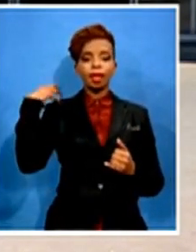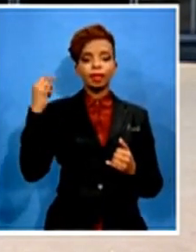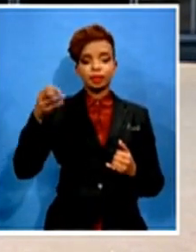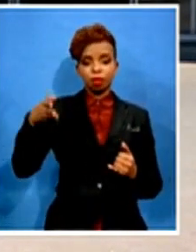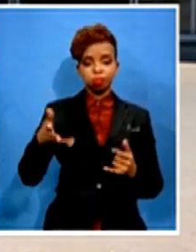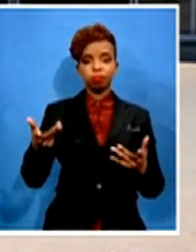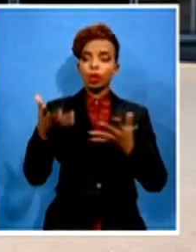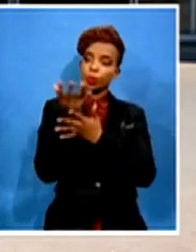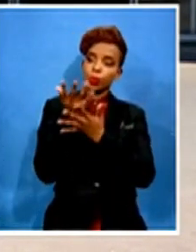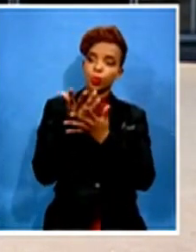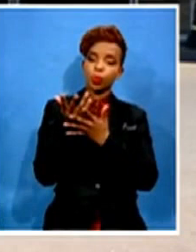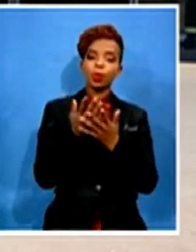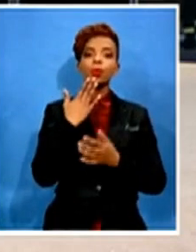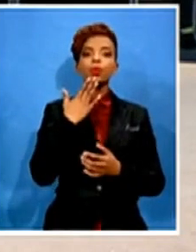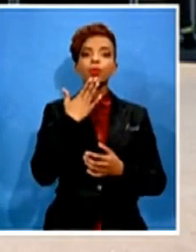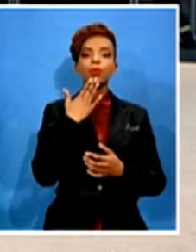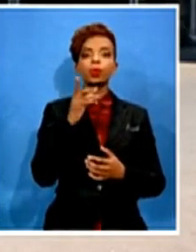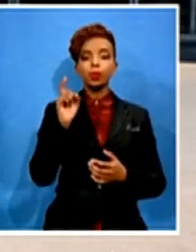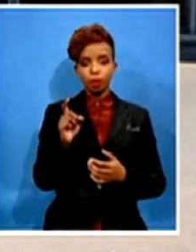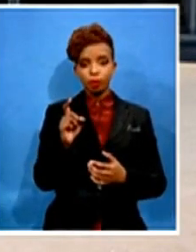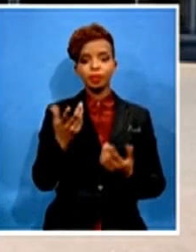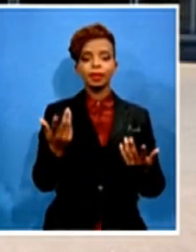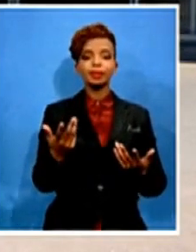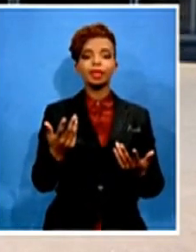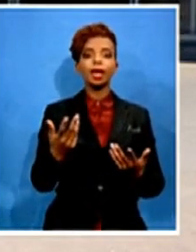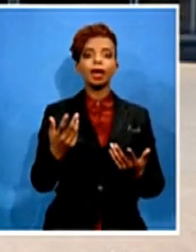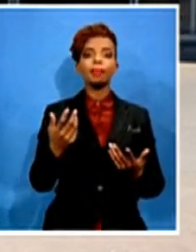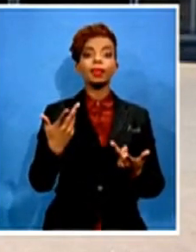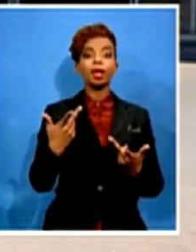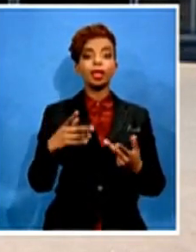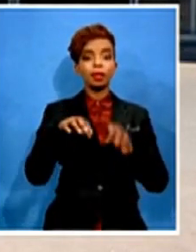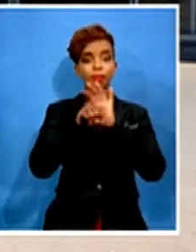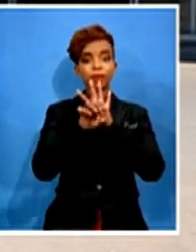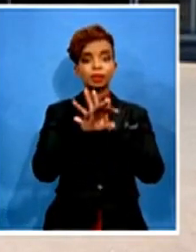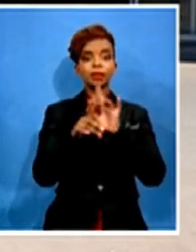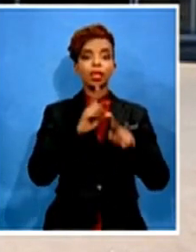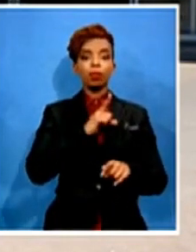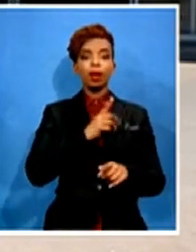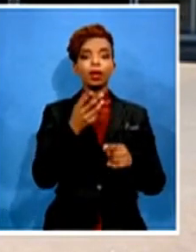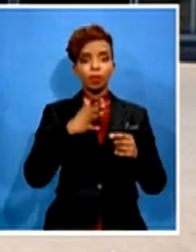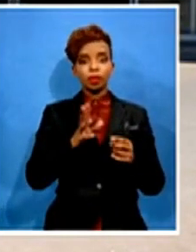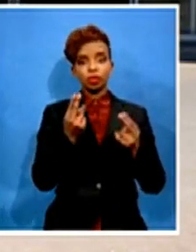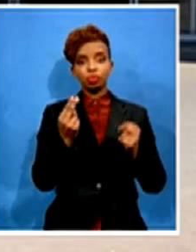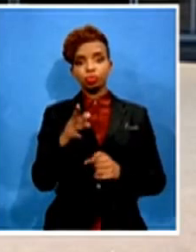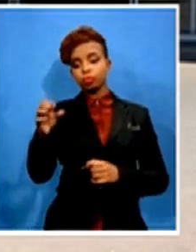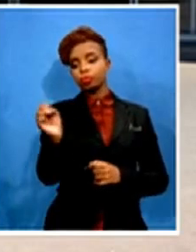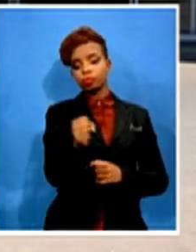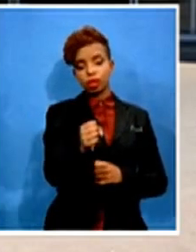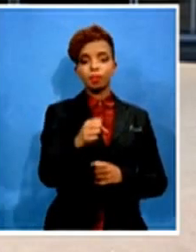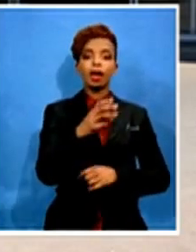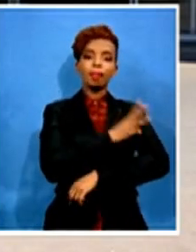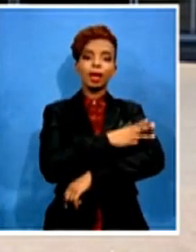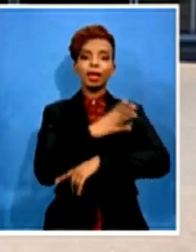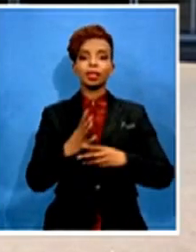been appointed, a new medical manager has been appointed, and another new acting CEO from outside this hospital has